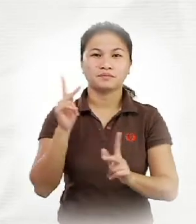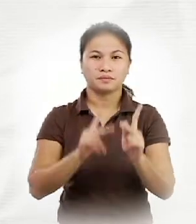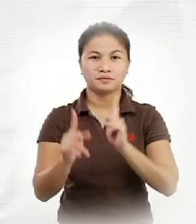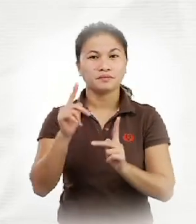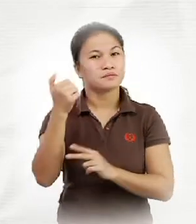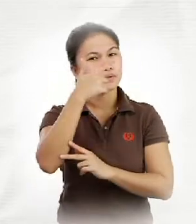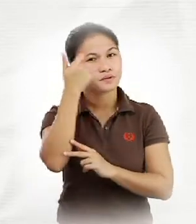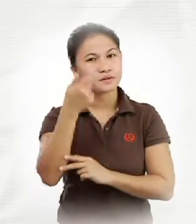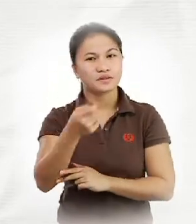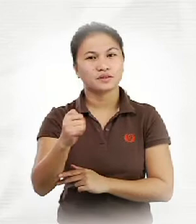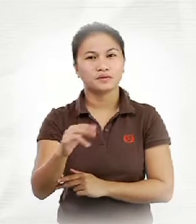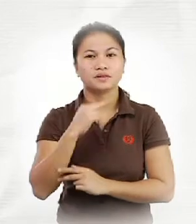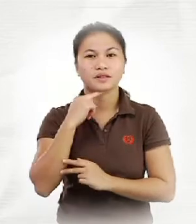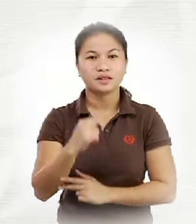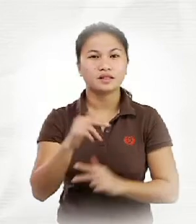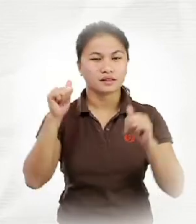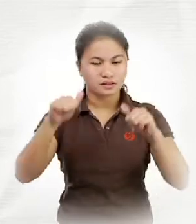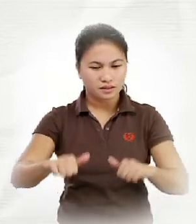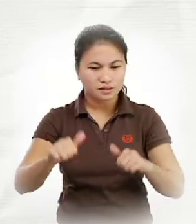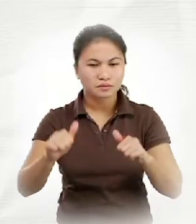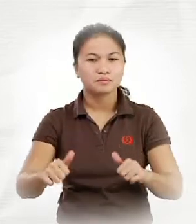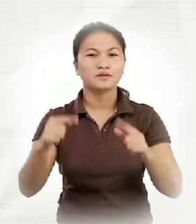be able to repay you.